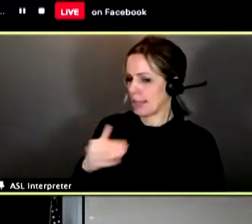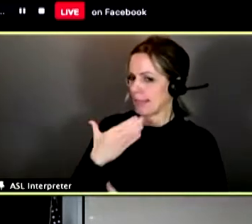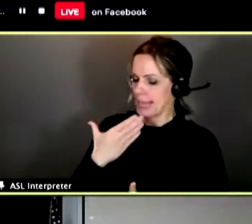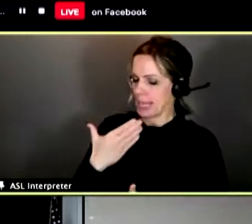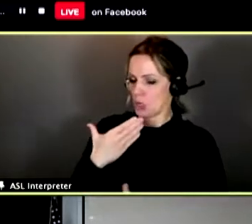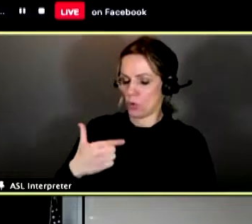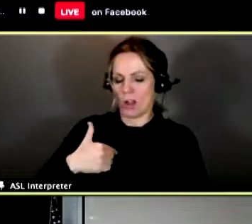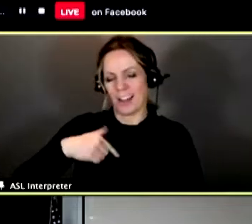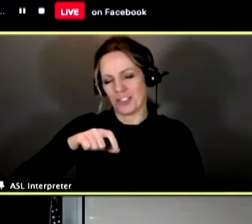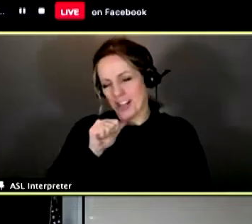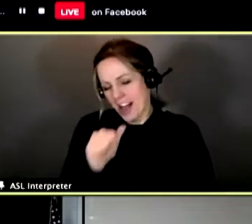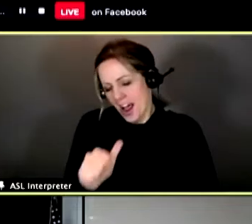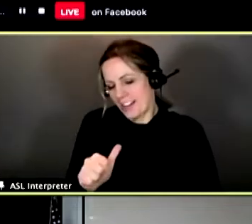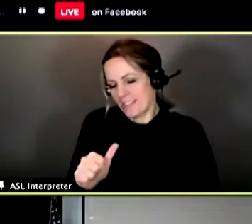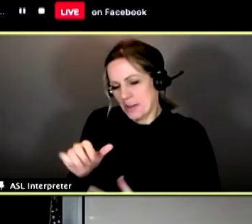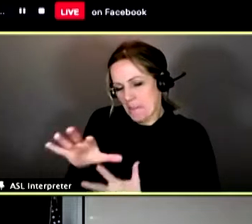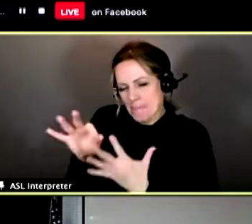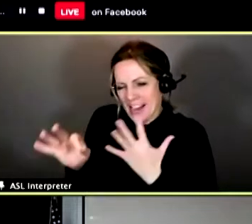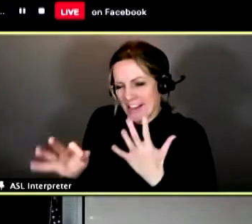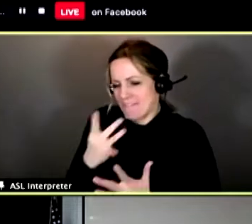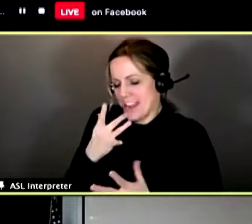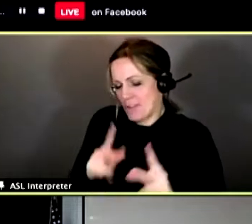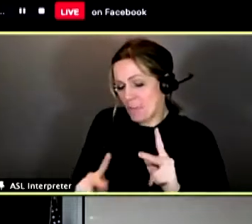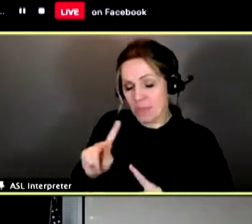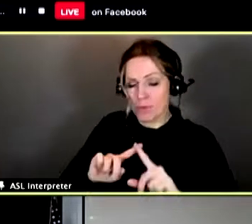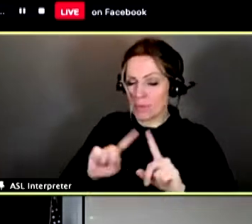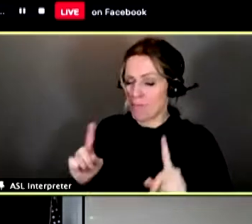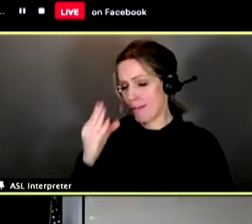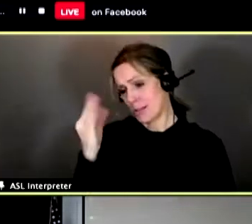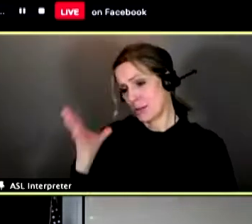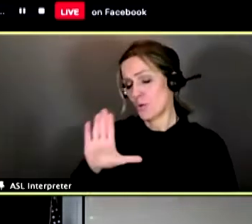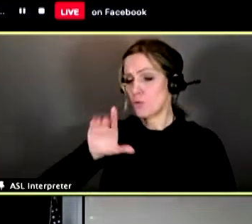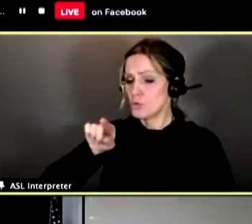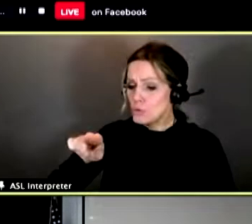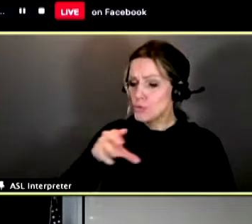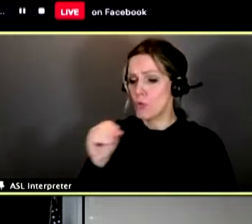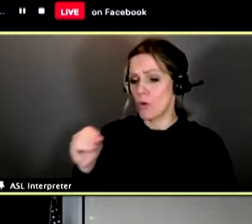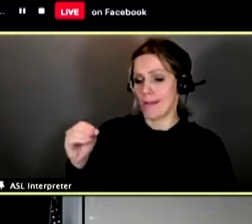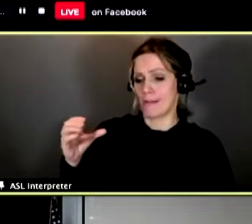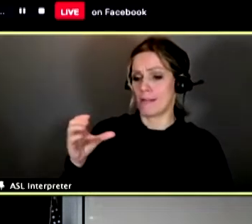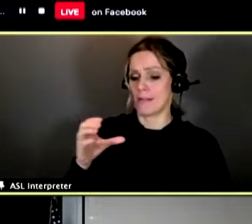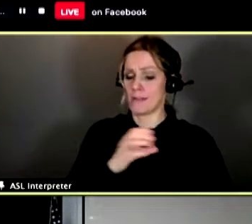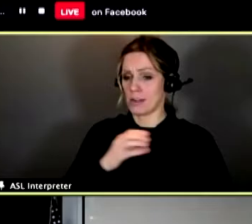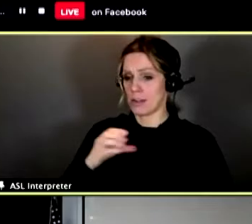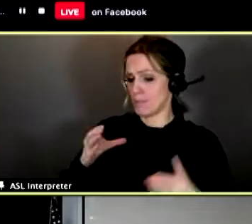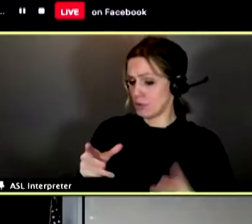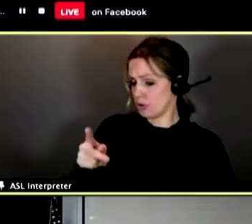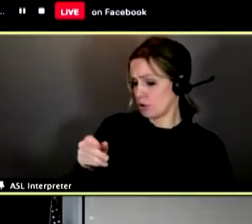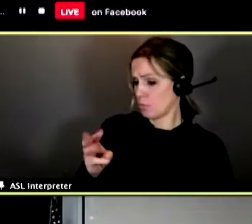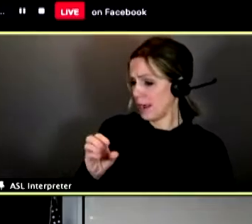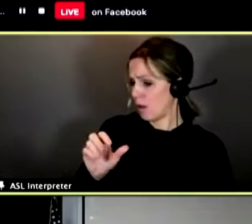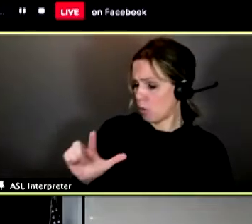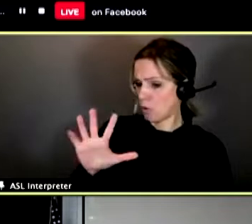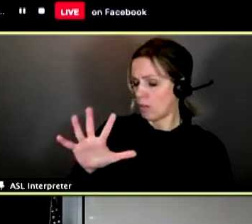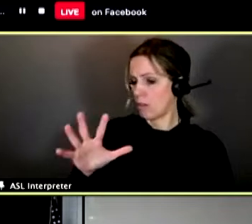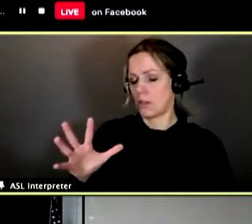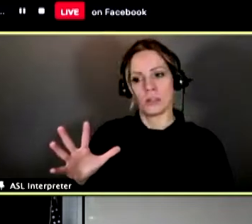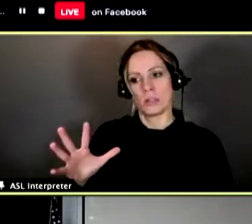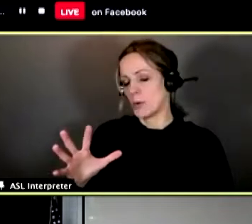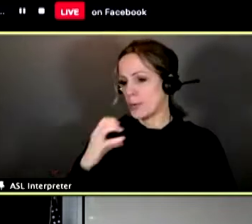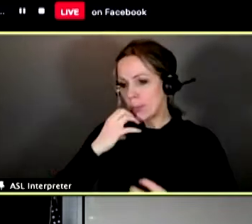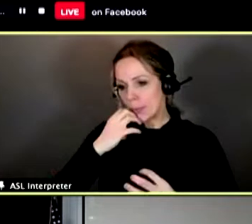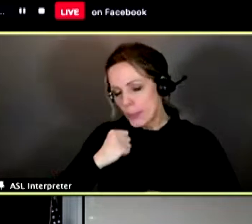have a special place in my heart for the work that you and Commissioner Powell and the Youth Subcommittee have brought to this work. It's really extraordinary, and we thank